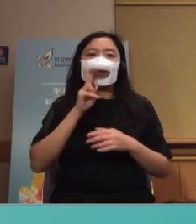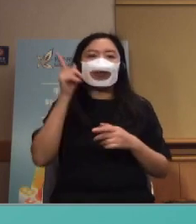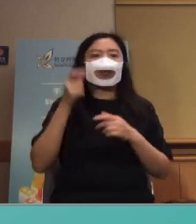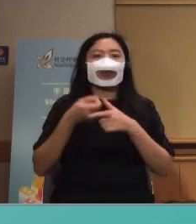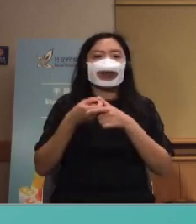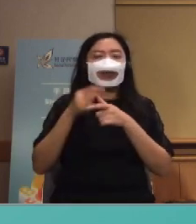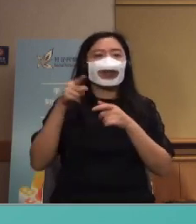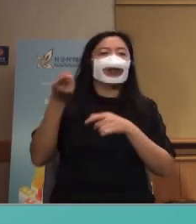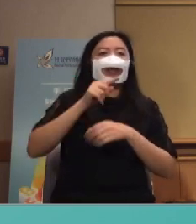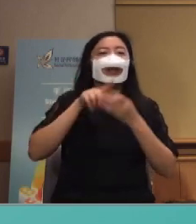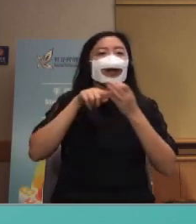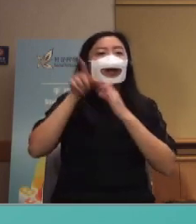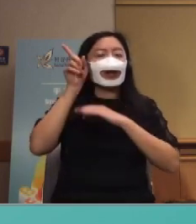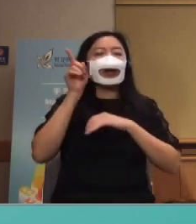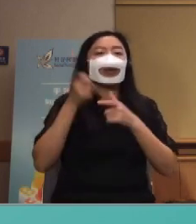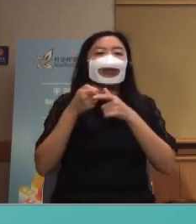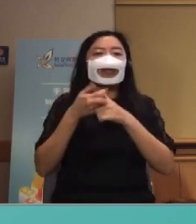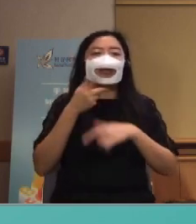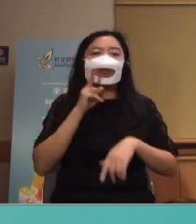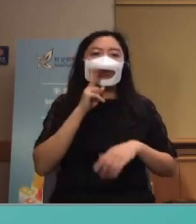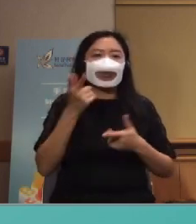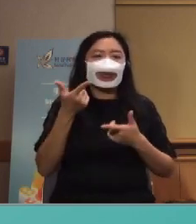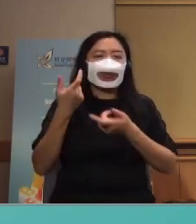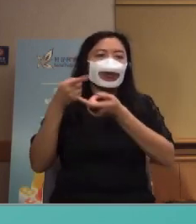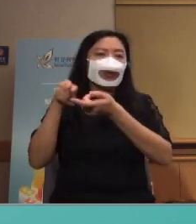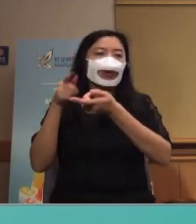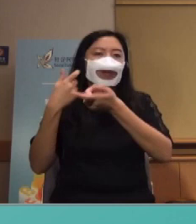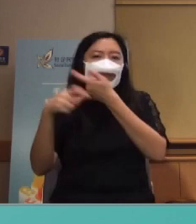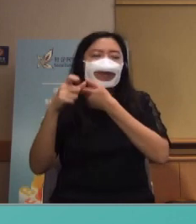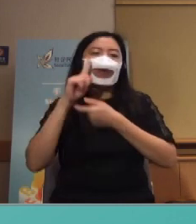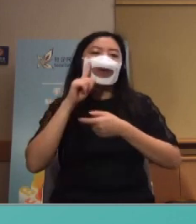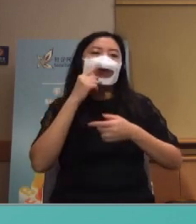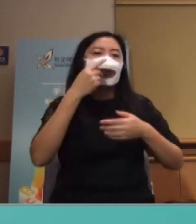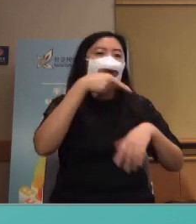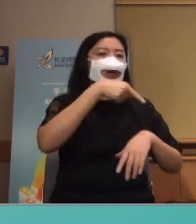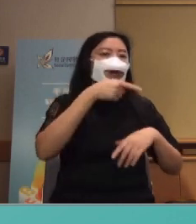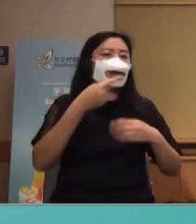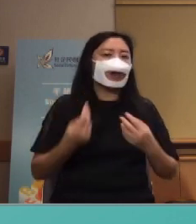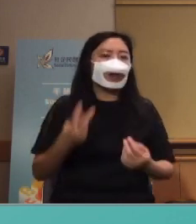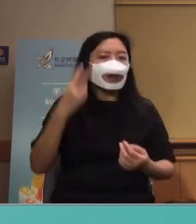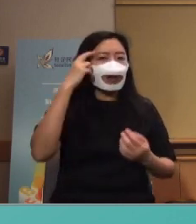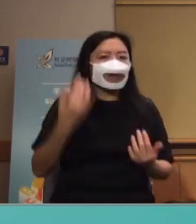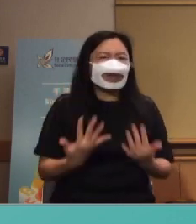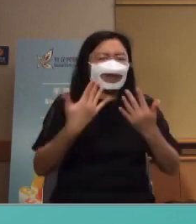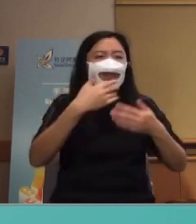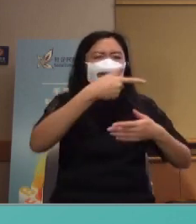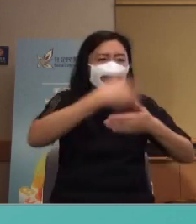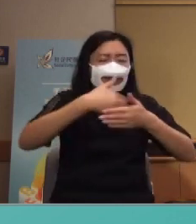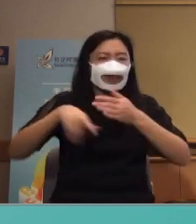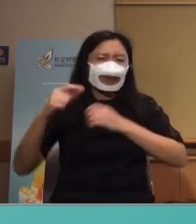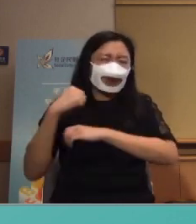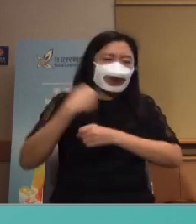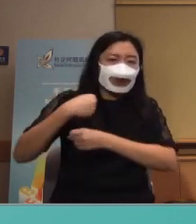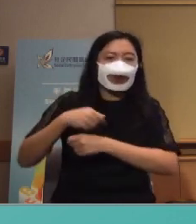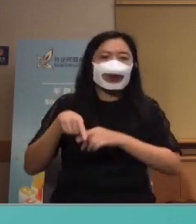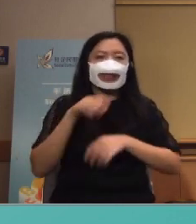make ESG NFT. So basically when like similar to what, similar, like if you sell something, how does it actually benefit people? And I